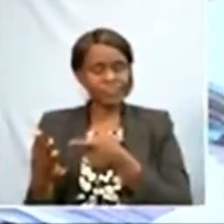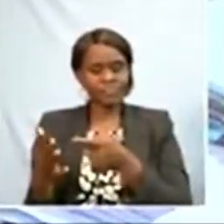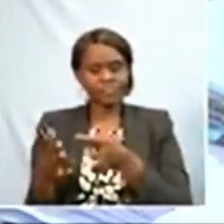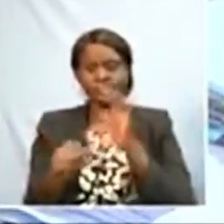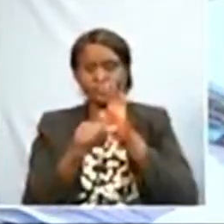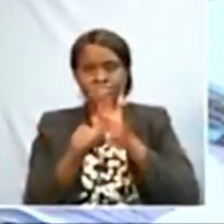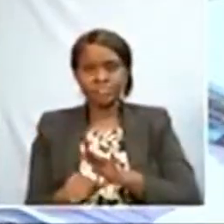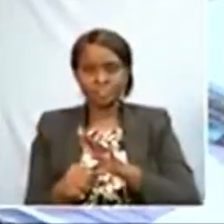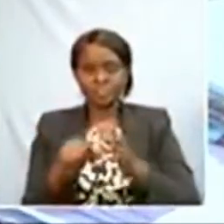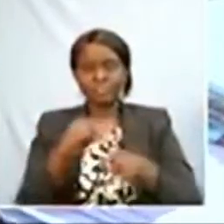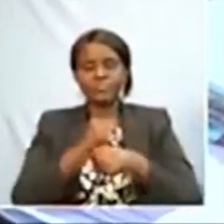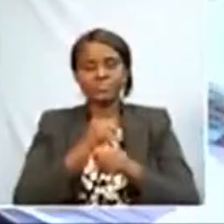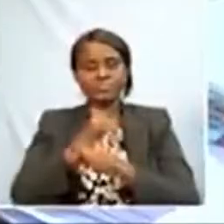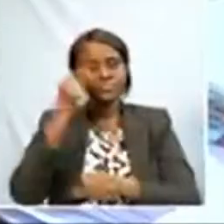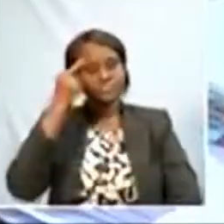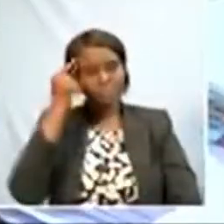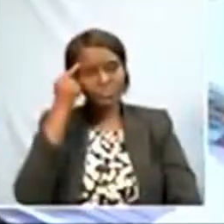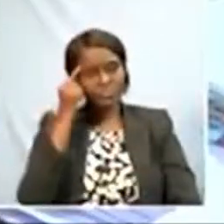frustrate government?